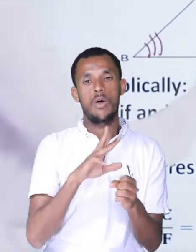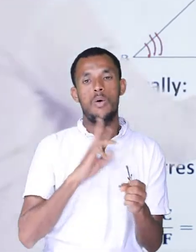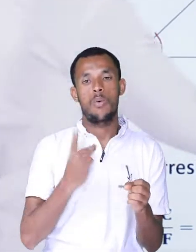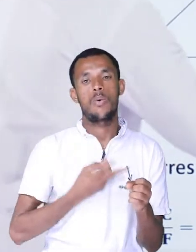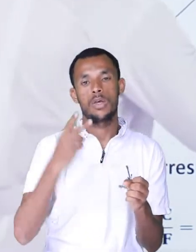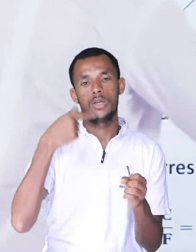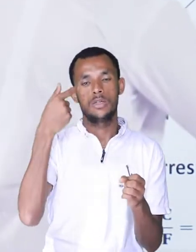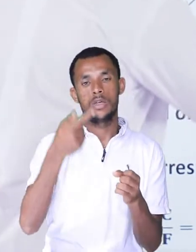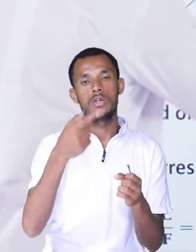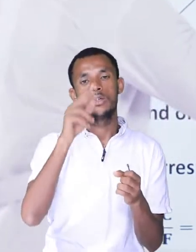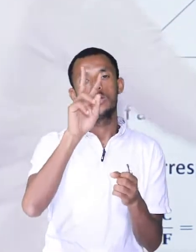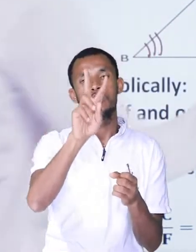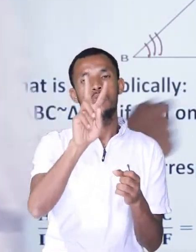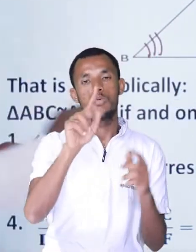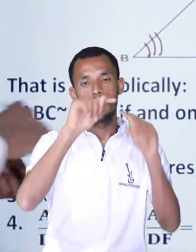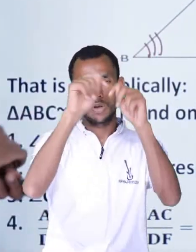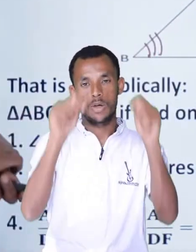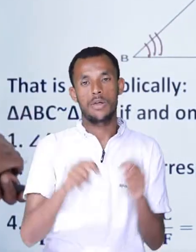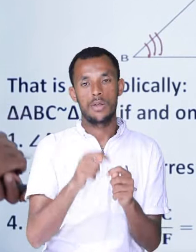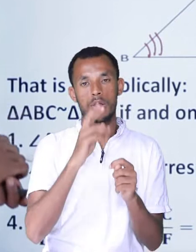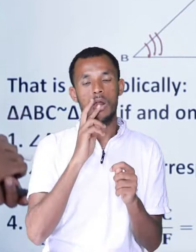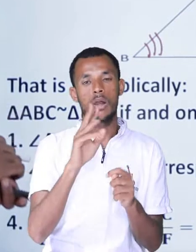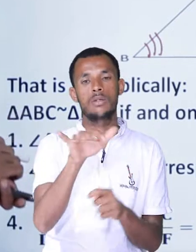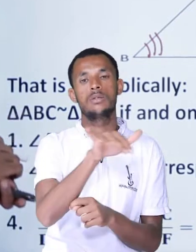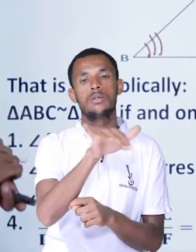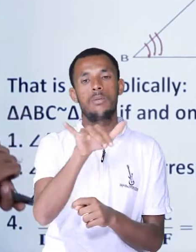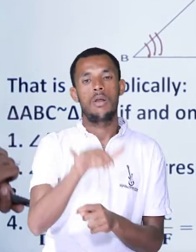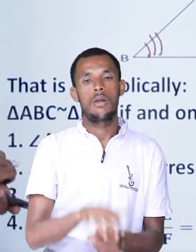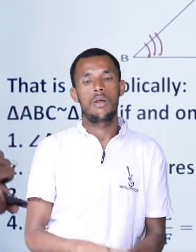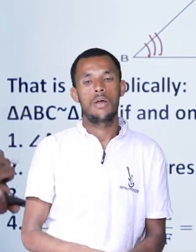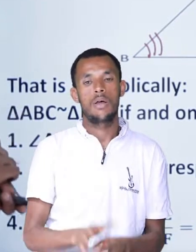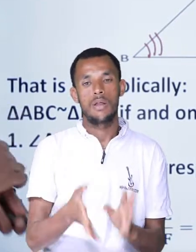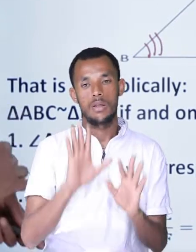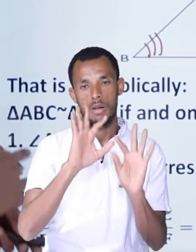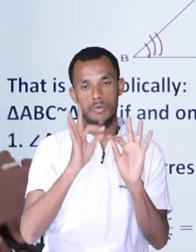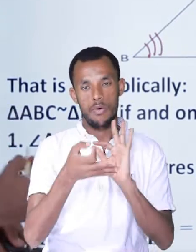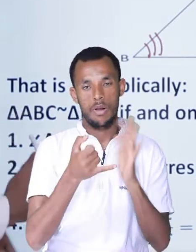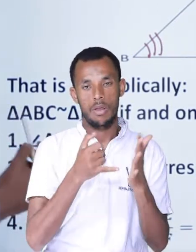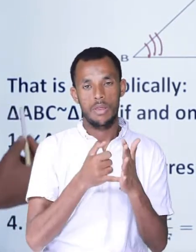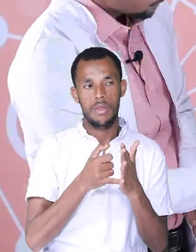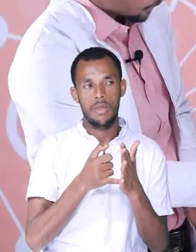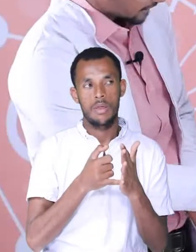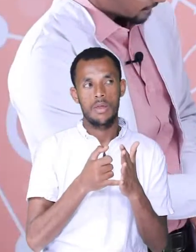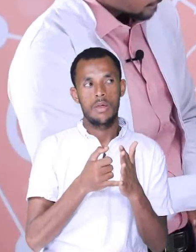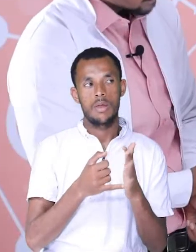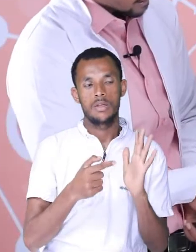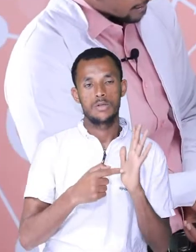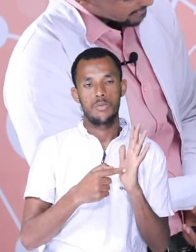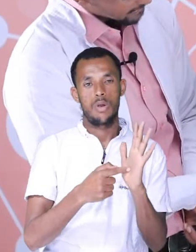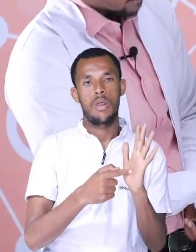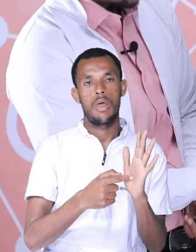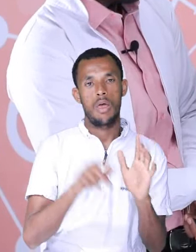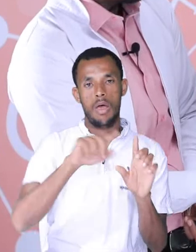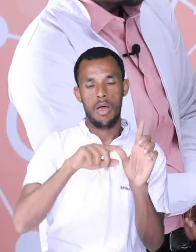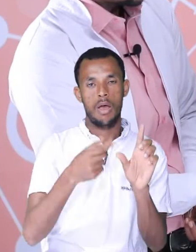can say the two triangles are similar. Let's define it. Here, symbolically,